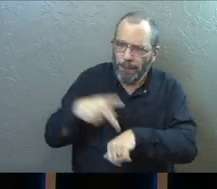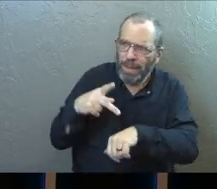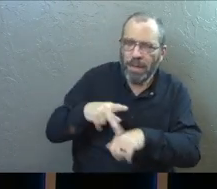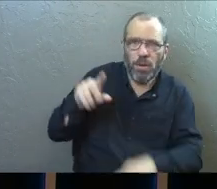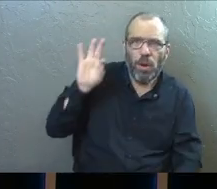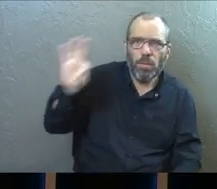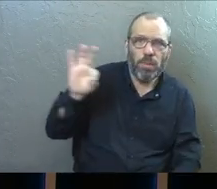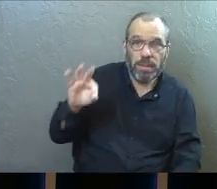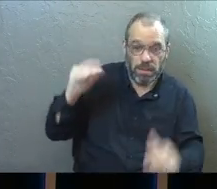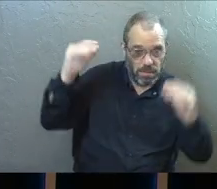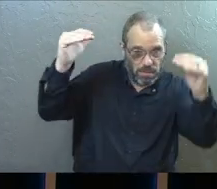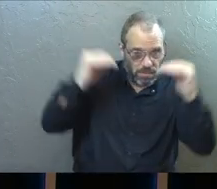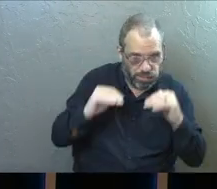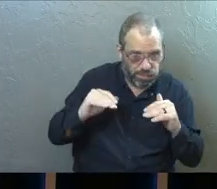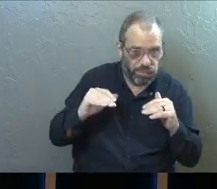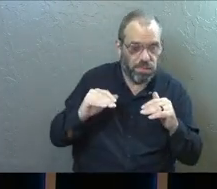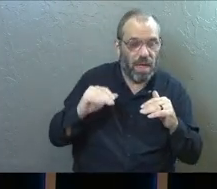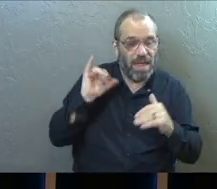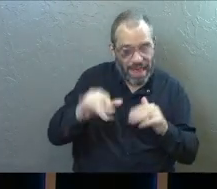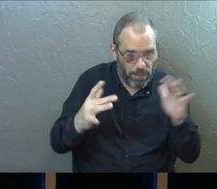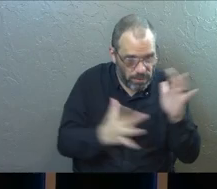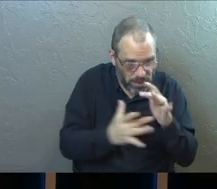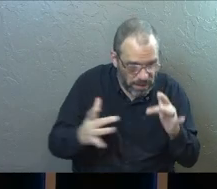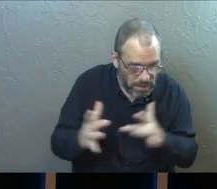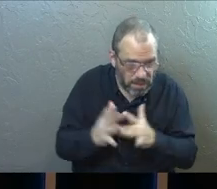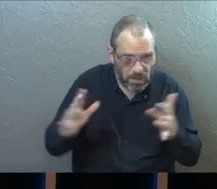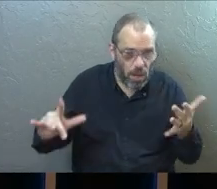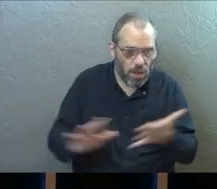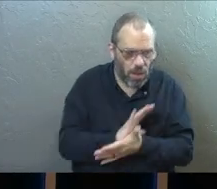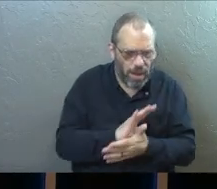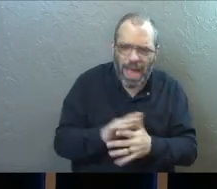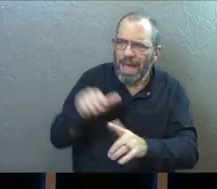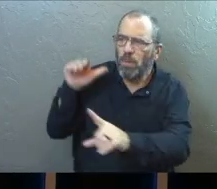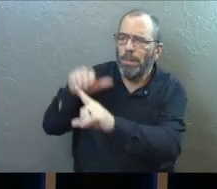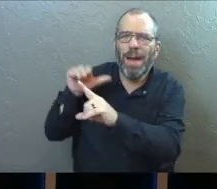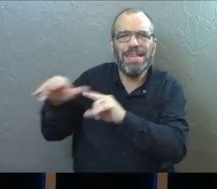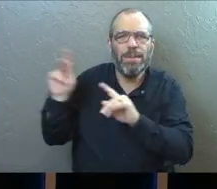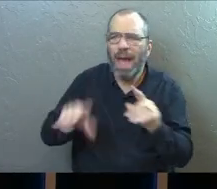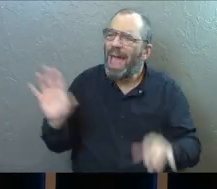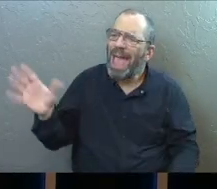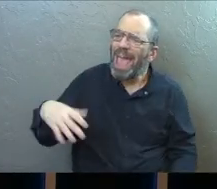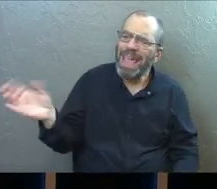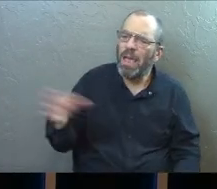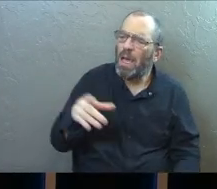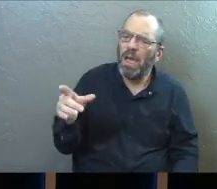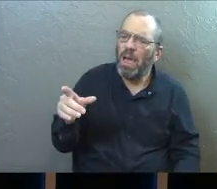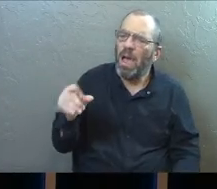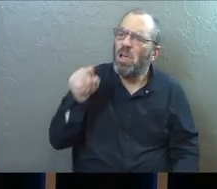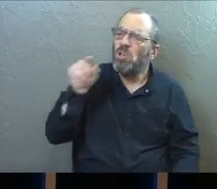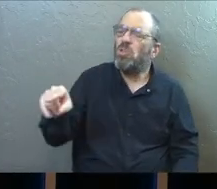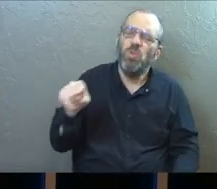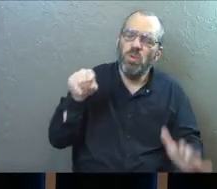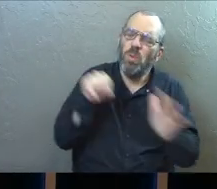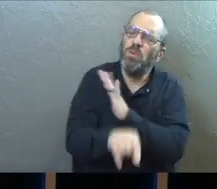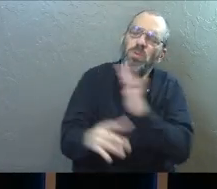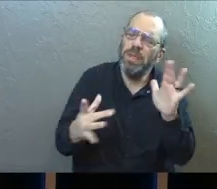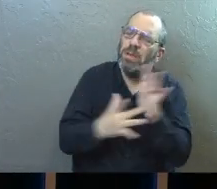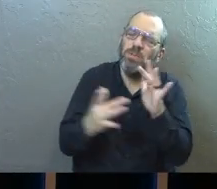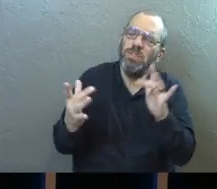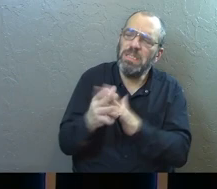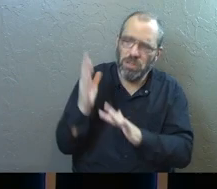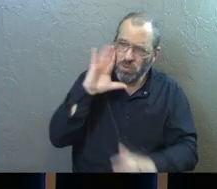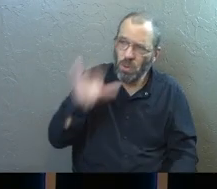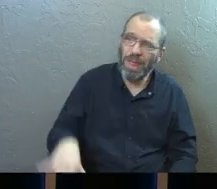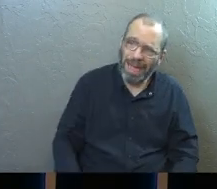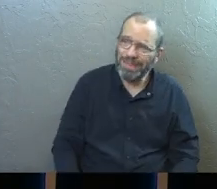says, if you continue on past the, hey, it was Jesus, he gets the glory, what does he remind them of? Hey, by the way, you killed Jesus.